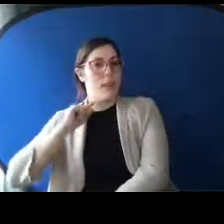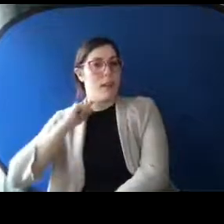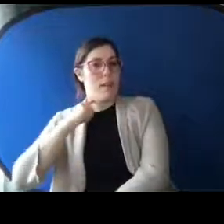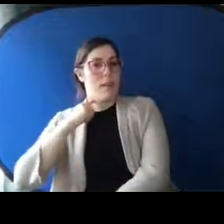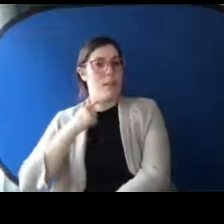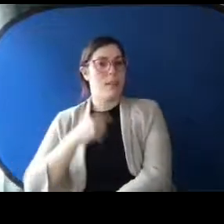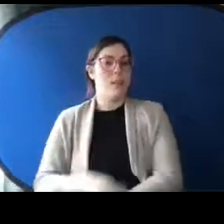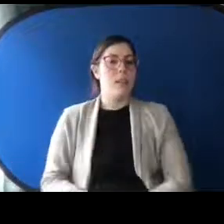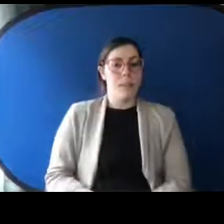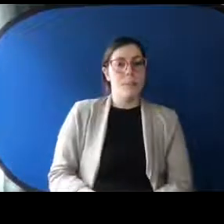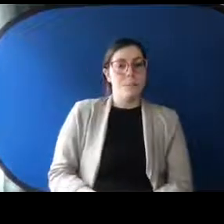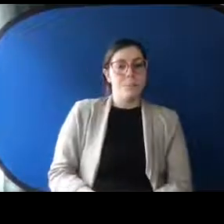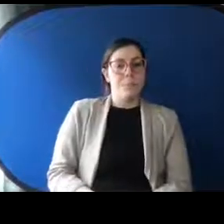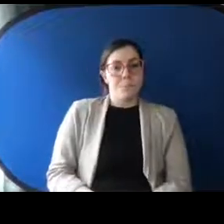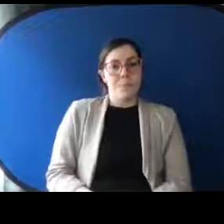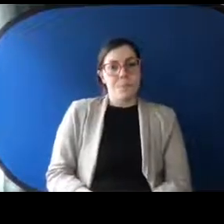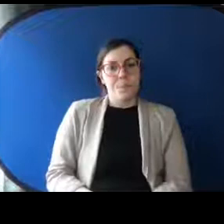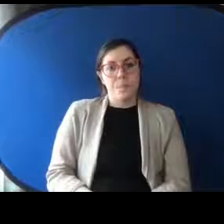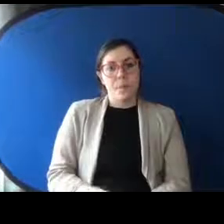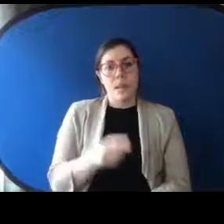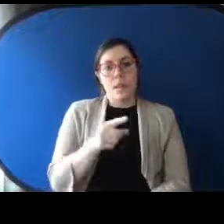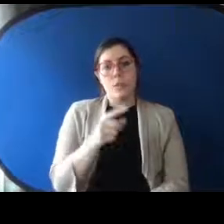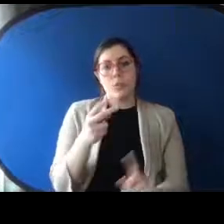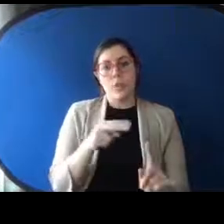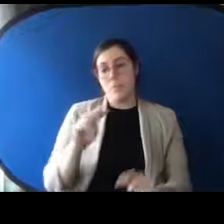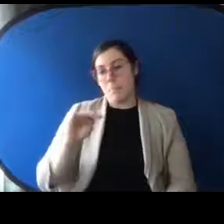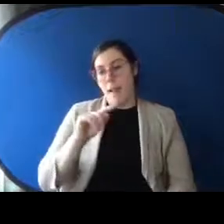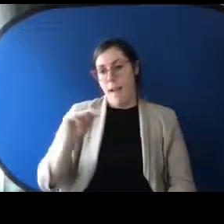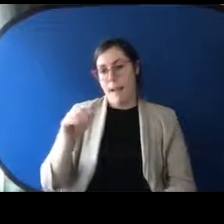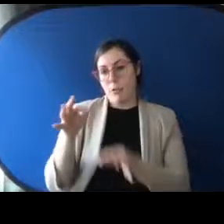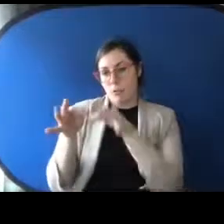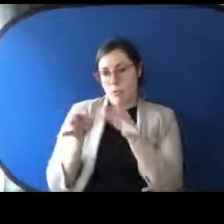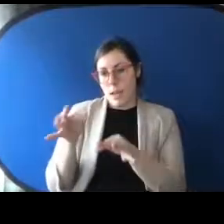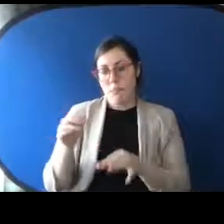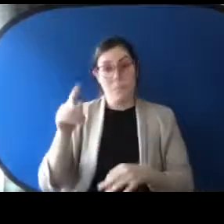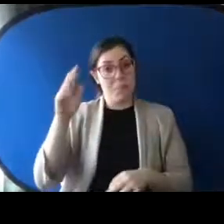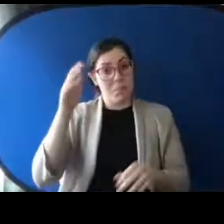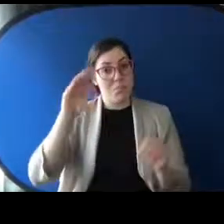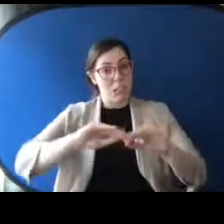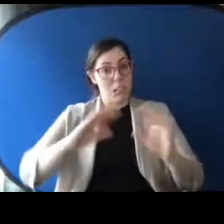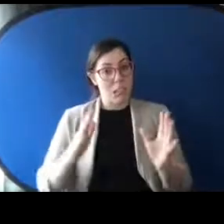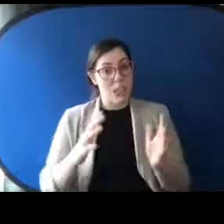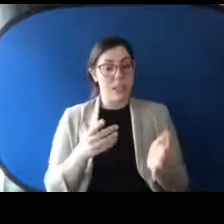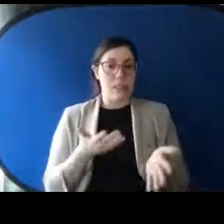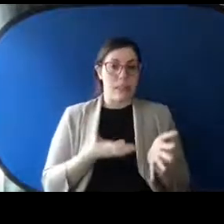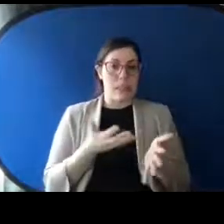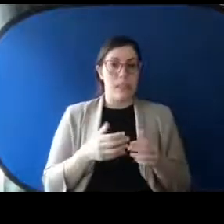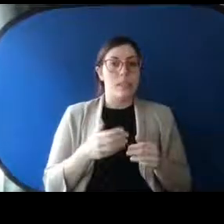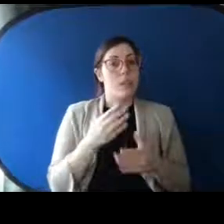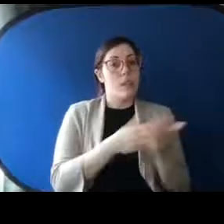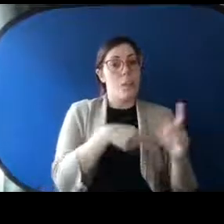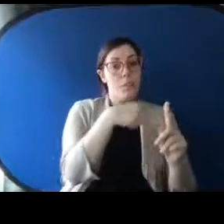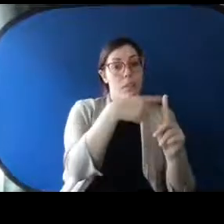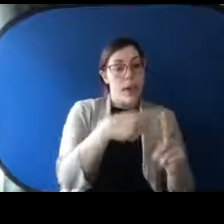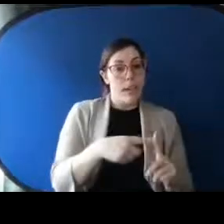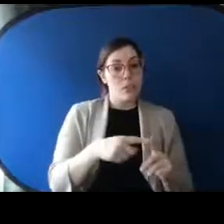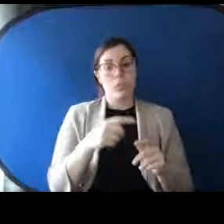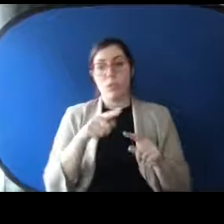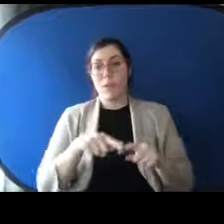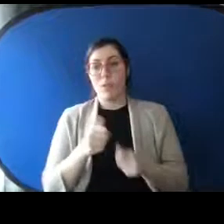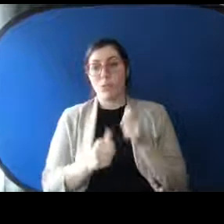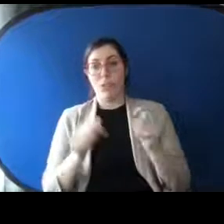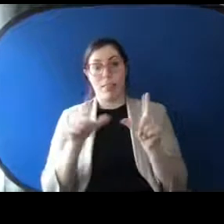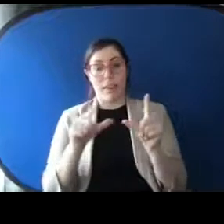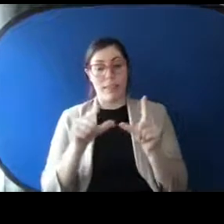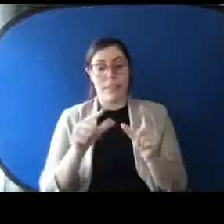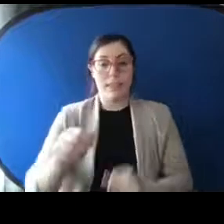socialization piece. As Matt described, I think it's quite clear that there are bigger advantages in having data licenses, but academics and maybe